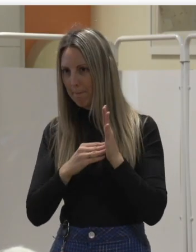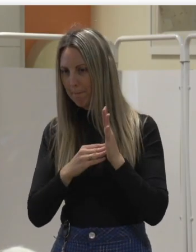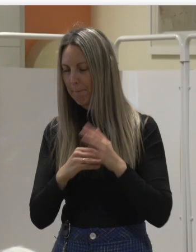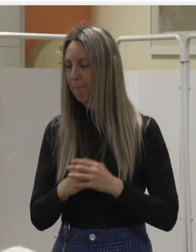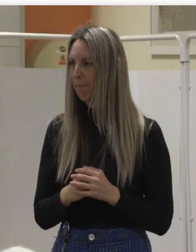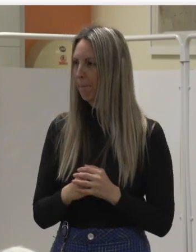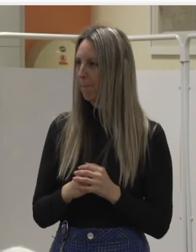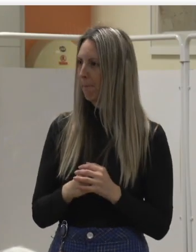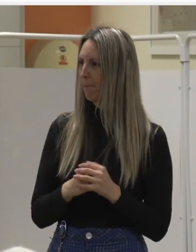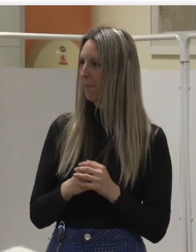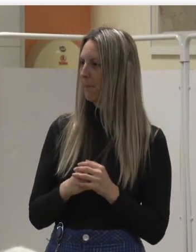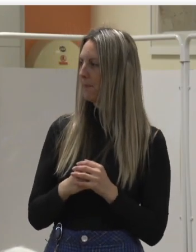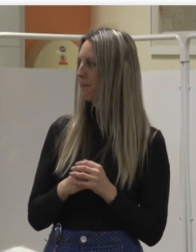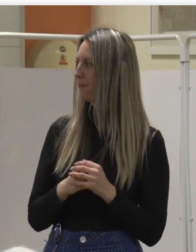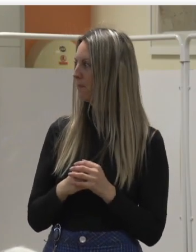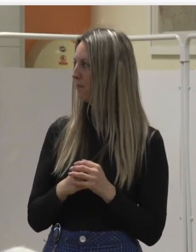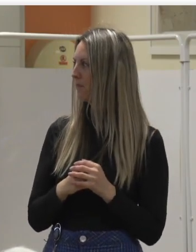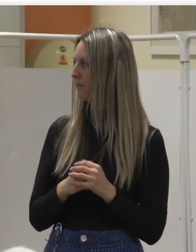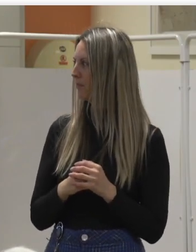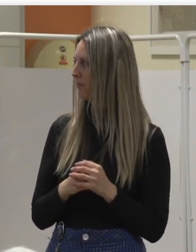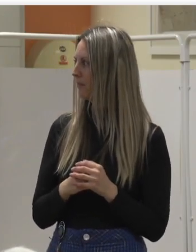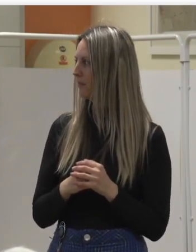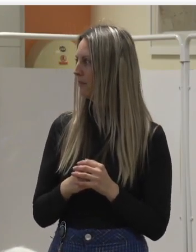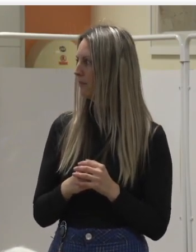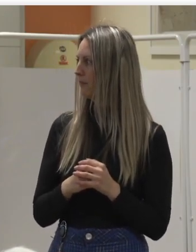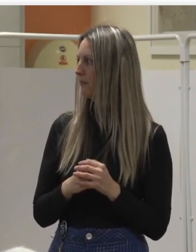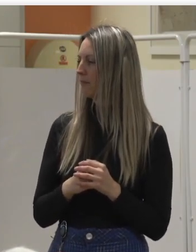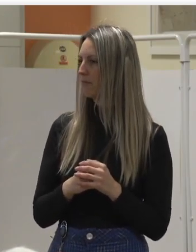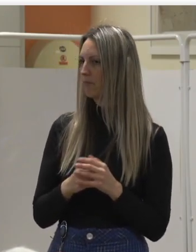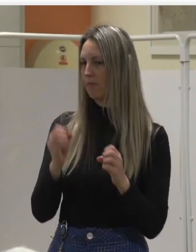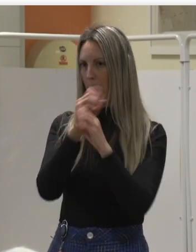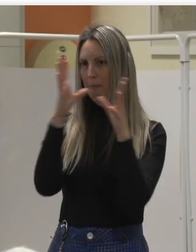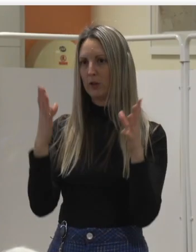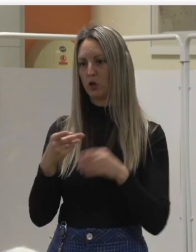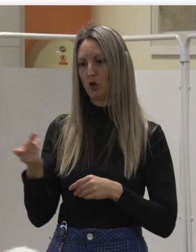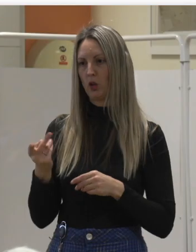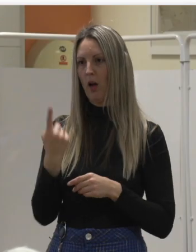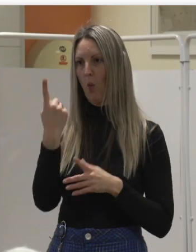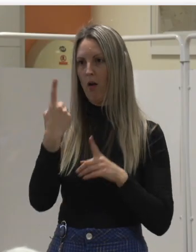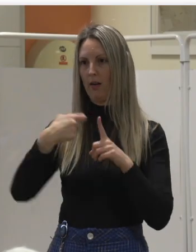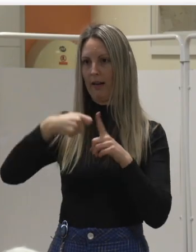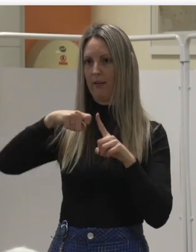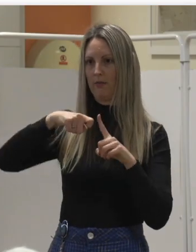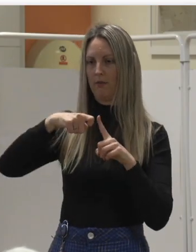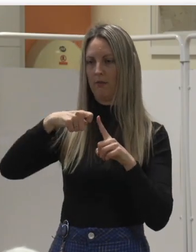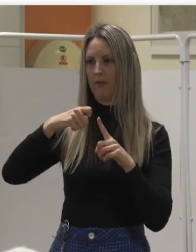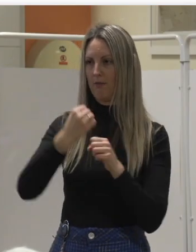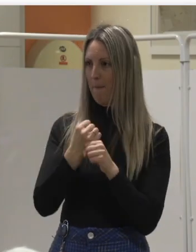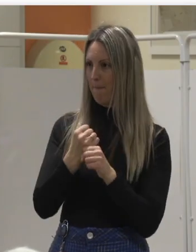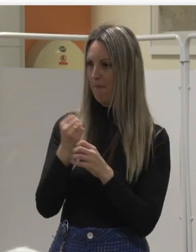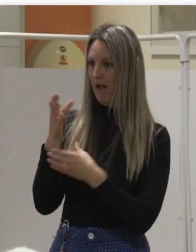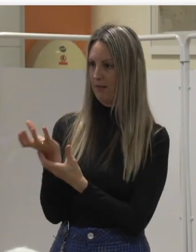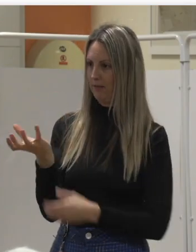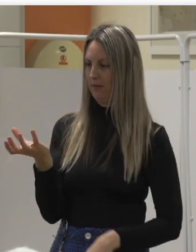to some of my patients, that if you are holding a half a kilo bag of sugar in your hand for half an hour, what will you